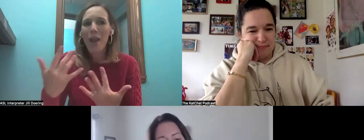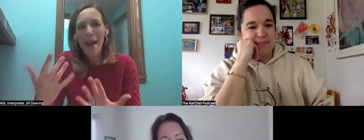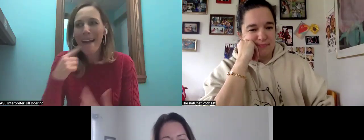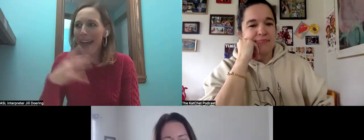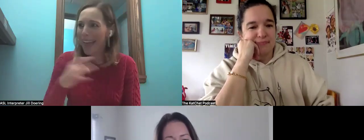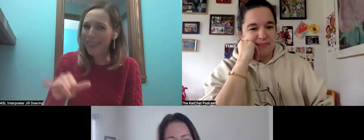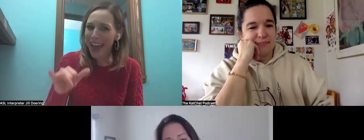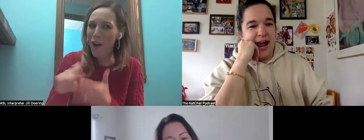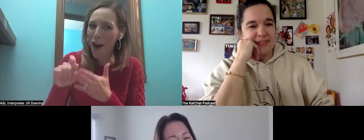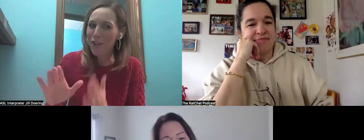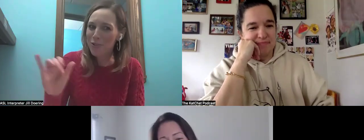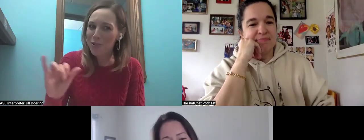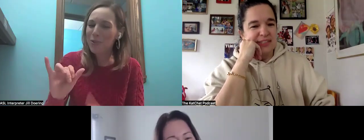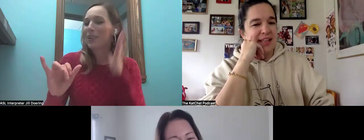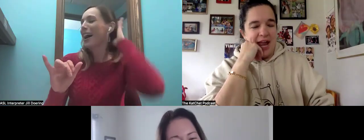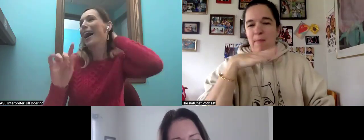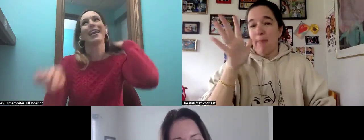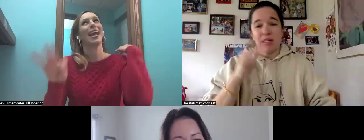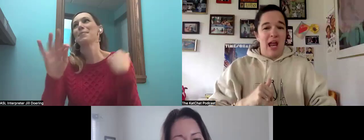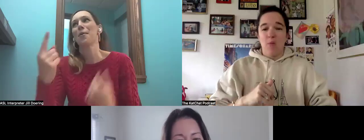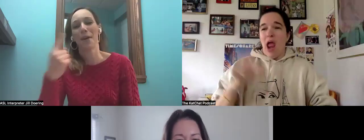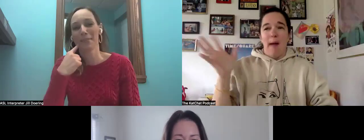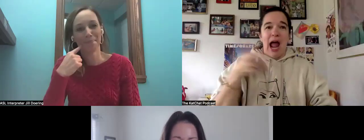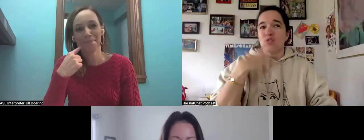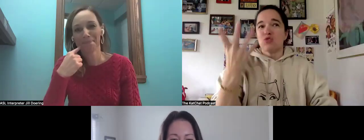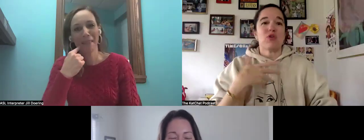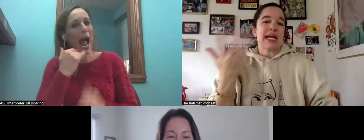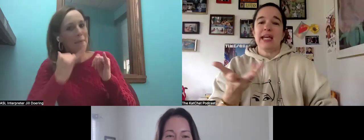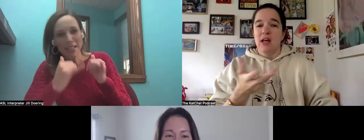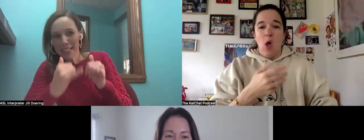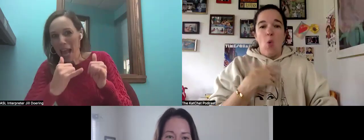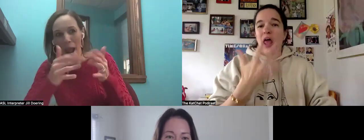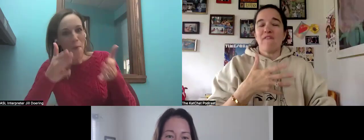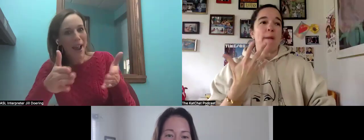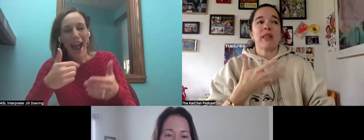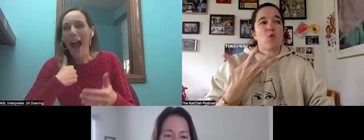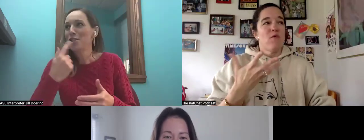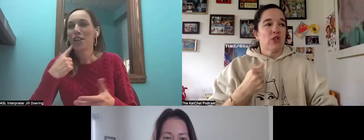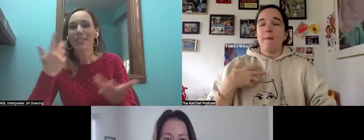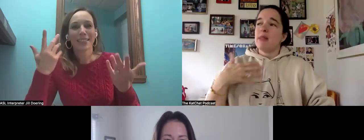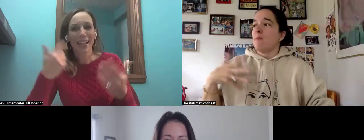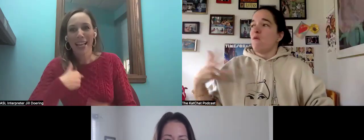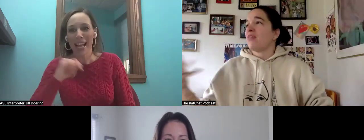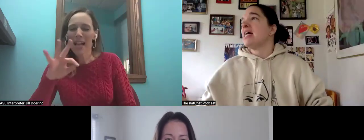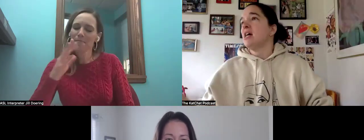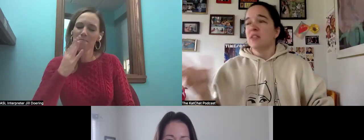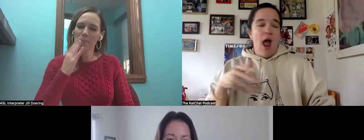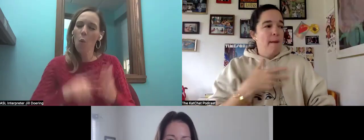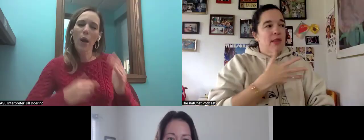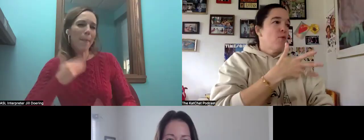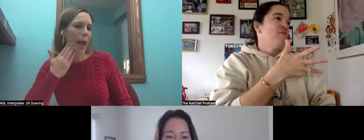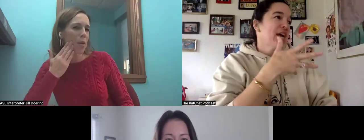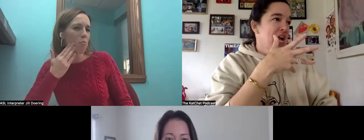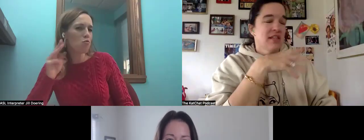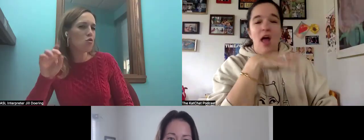So yeah, I can't pick one. Same. I'm the same way. I should read whatever I'm in the mood for. I'm in the mood for this.